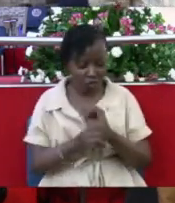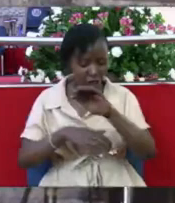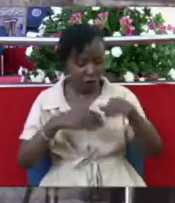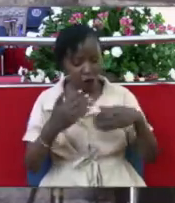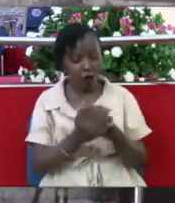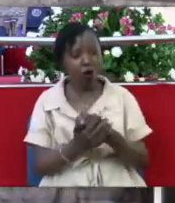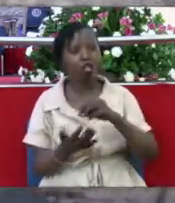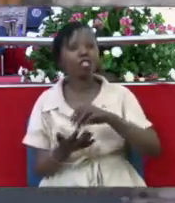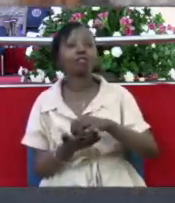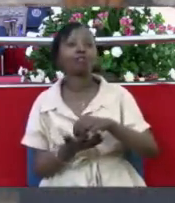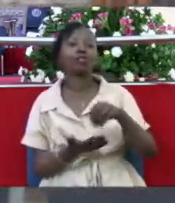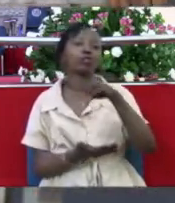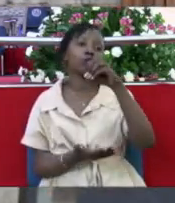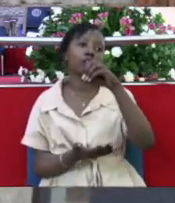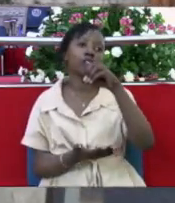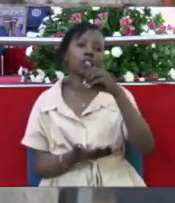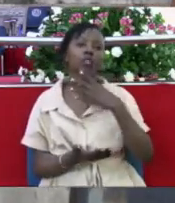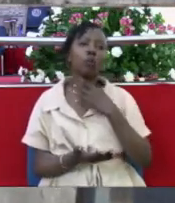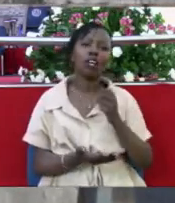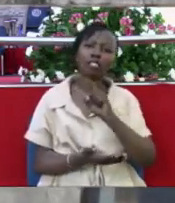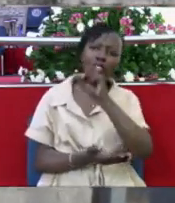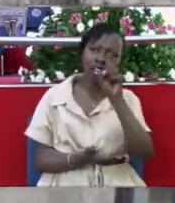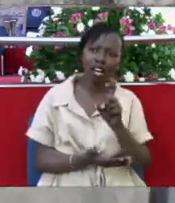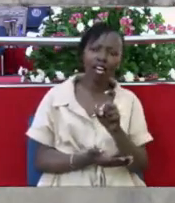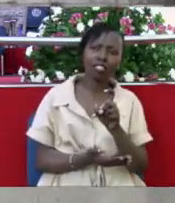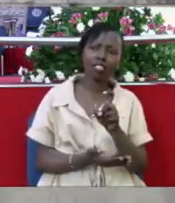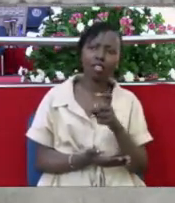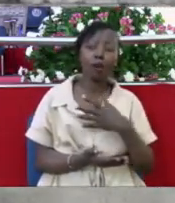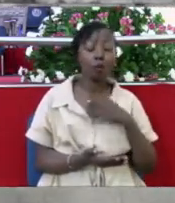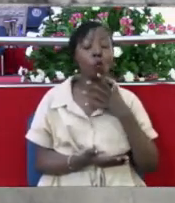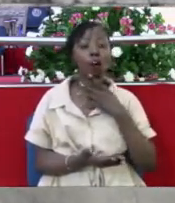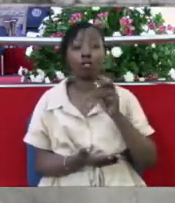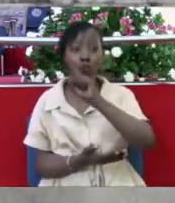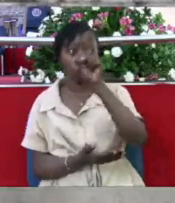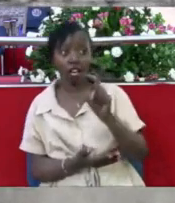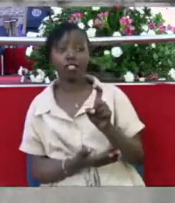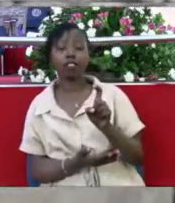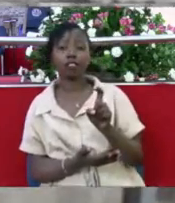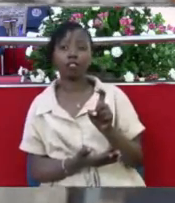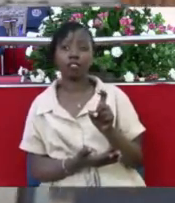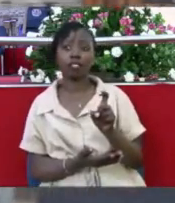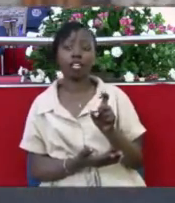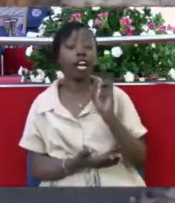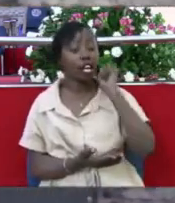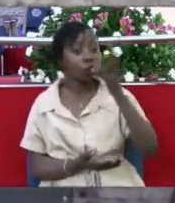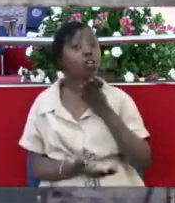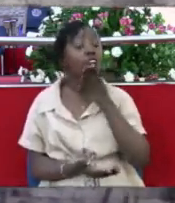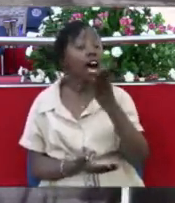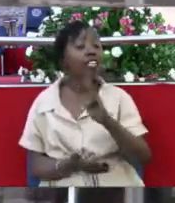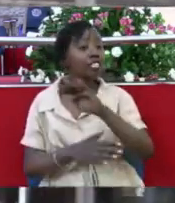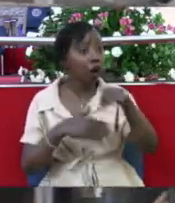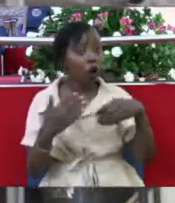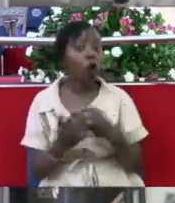na roho zetu zote. And I want to ask a question, ningependa kuuliza swali, and we are going to answer all of us together. Na